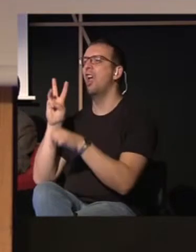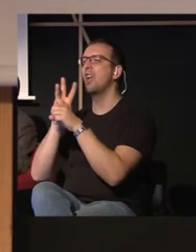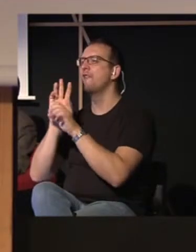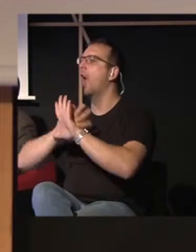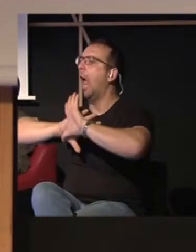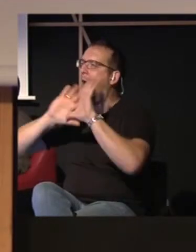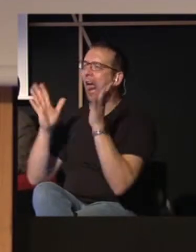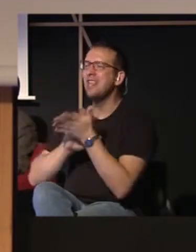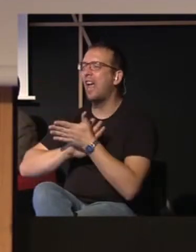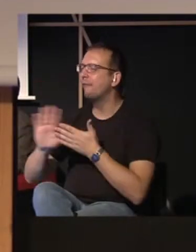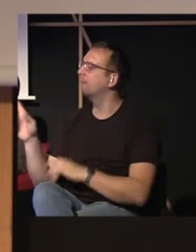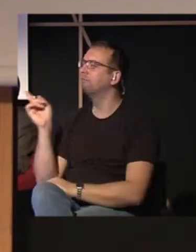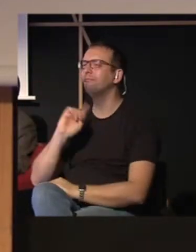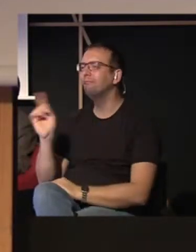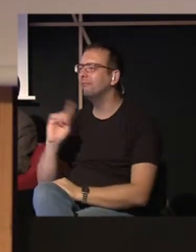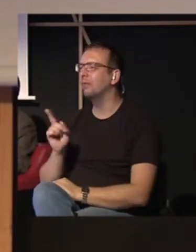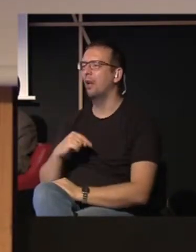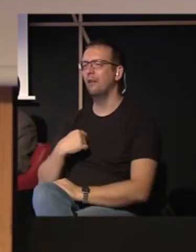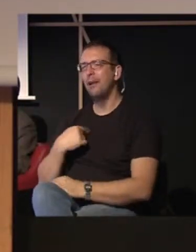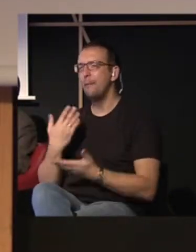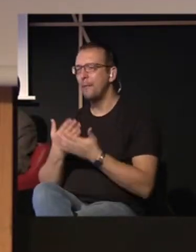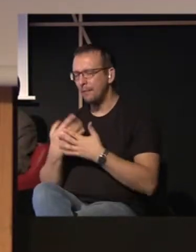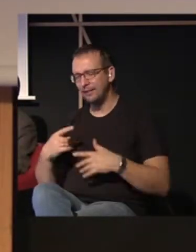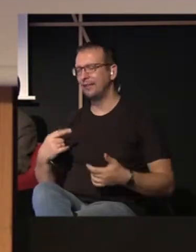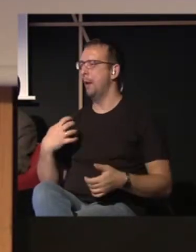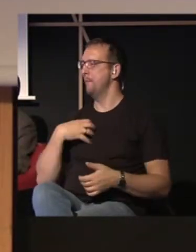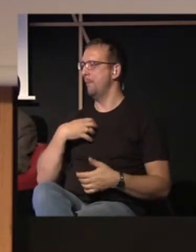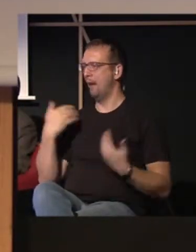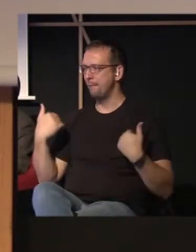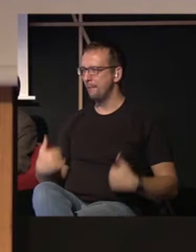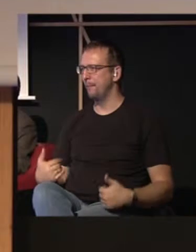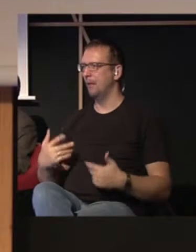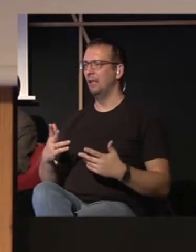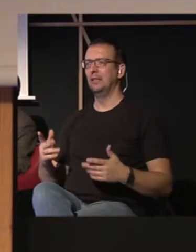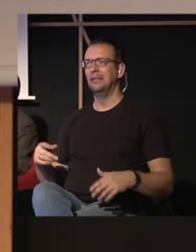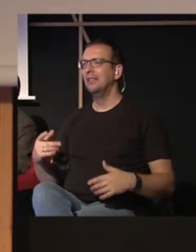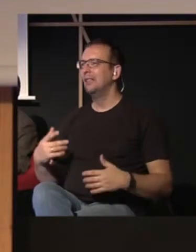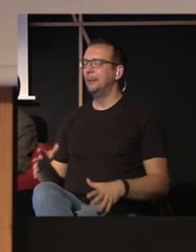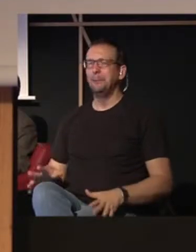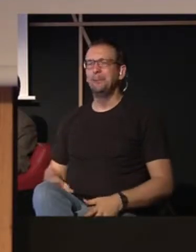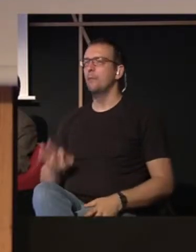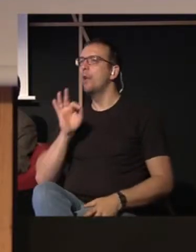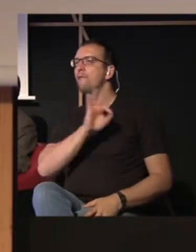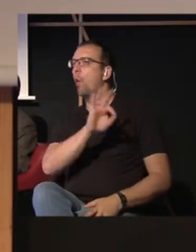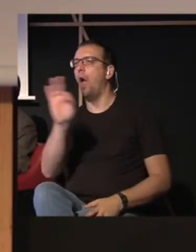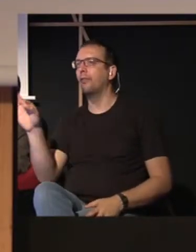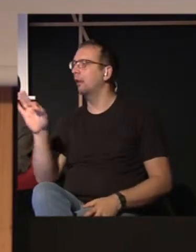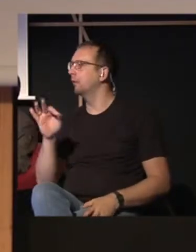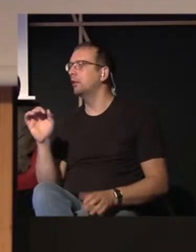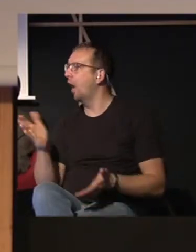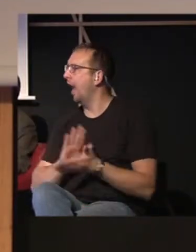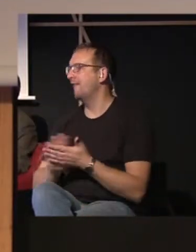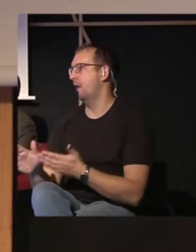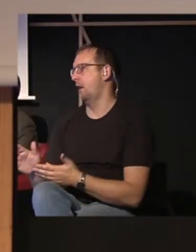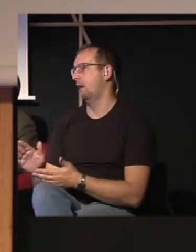is a massive relief for me. I've got a support network round by where I live, which is a great help to know that there's people that are near to